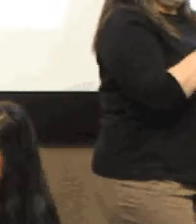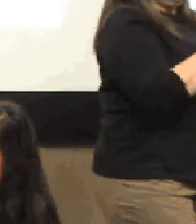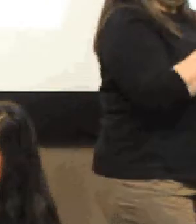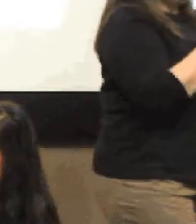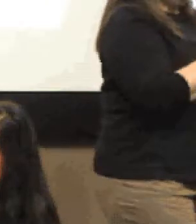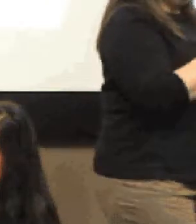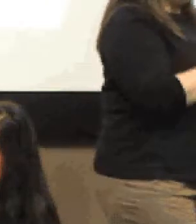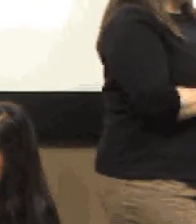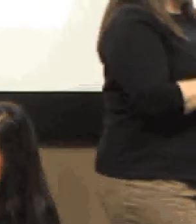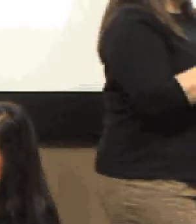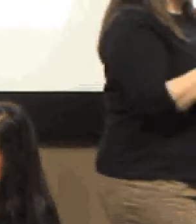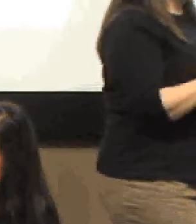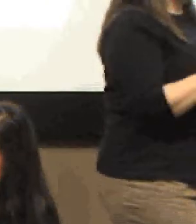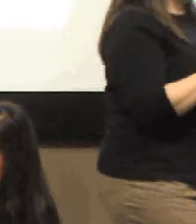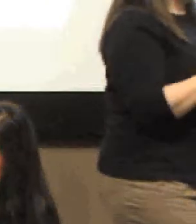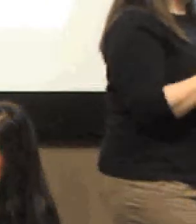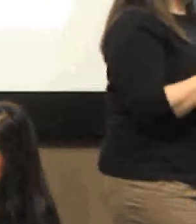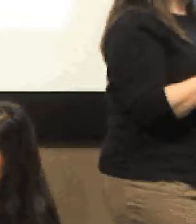society. But